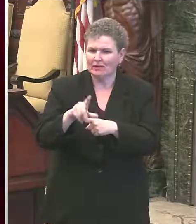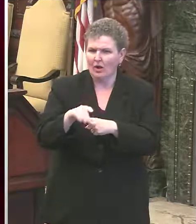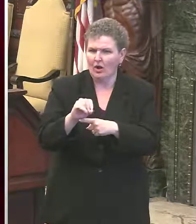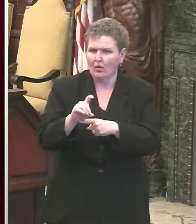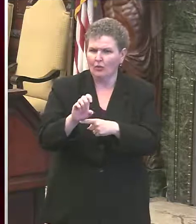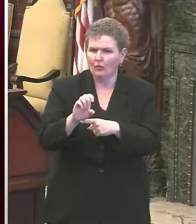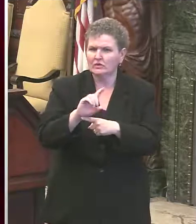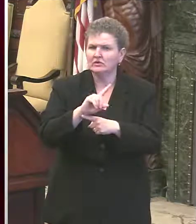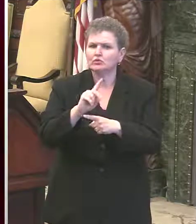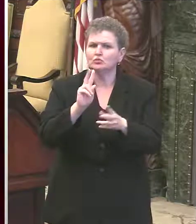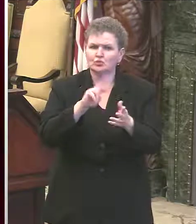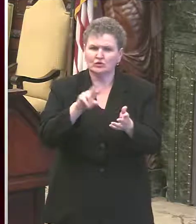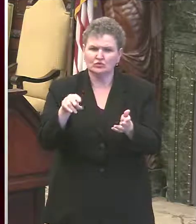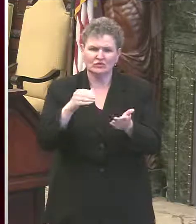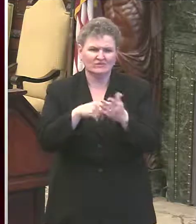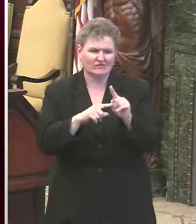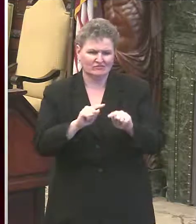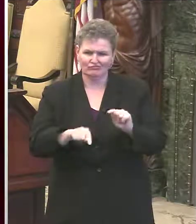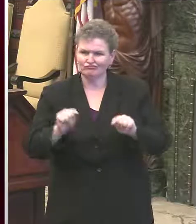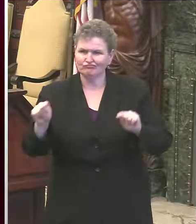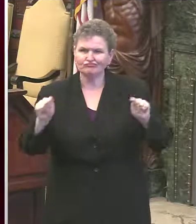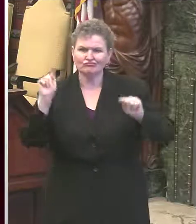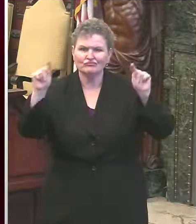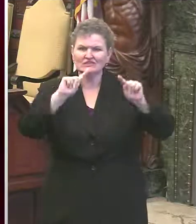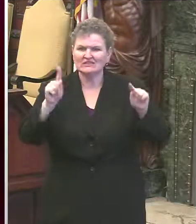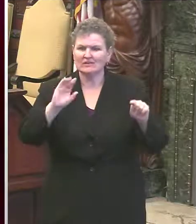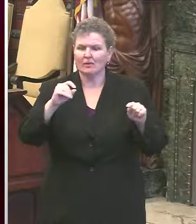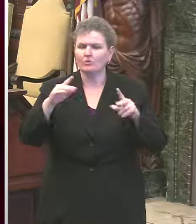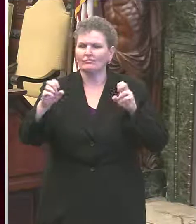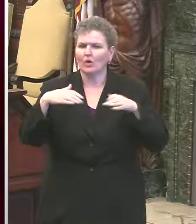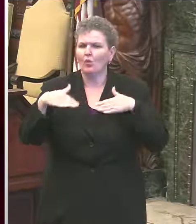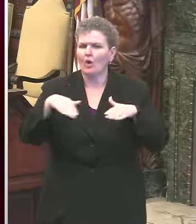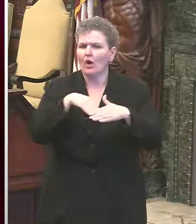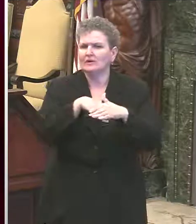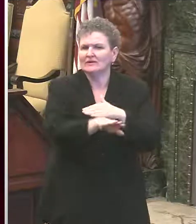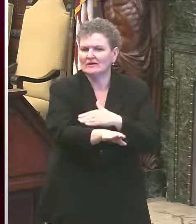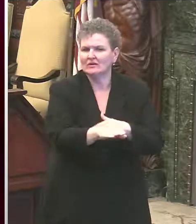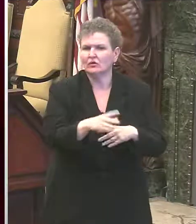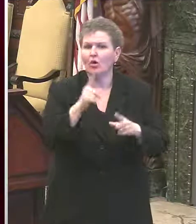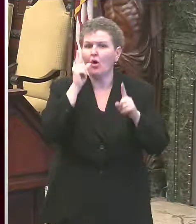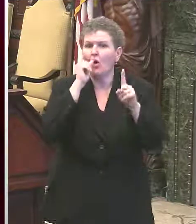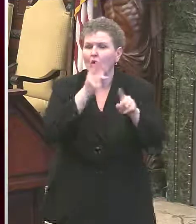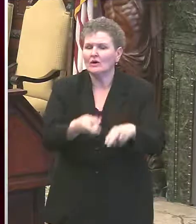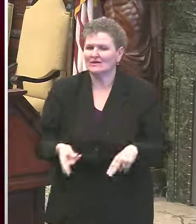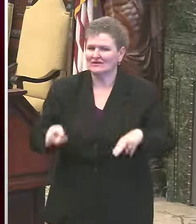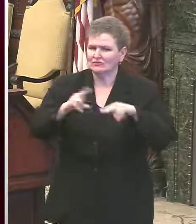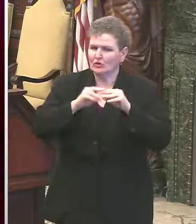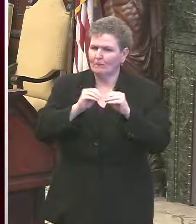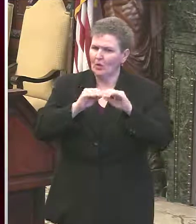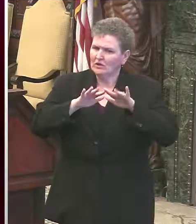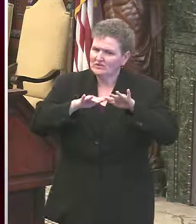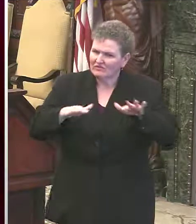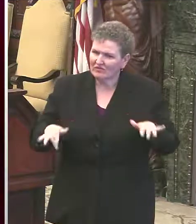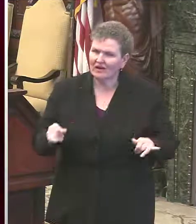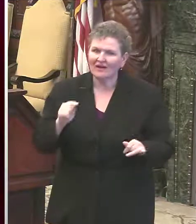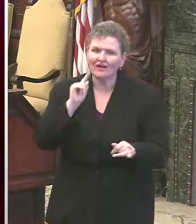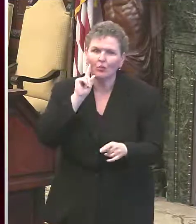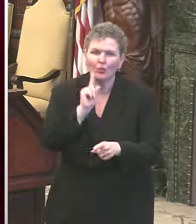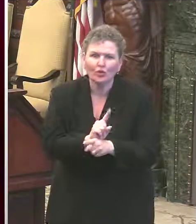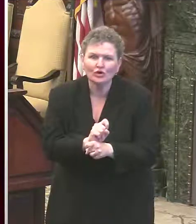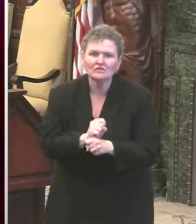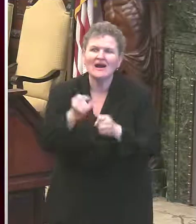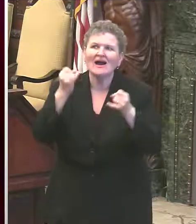in the city. And that was in part to increase the diversity of those people who were vaccinated, and it worked. In those 6 days, of those